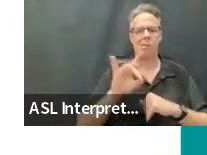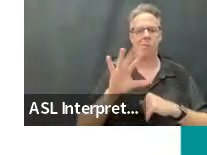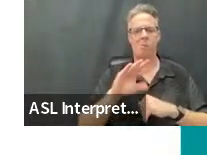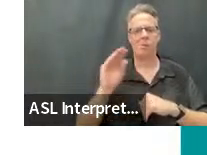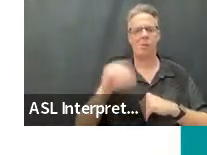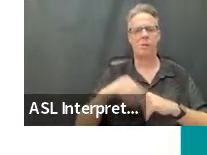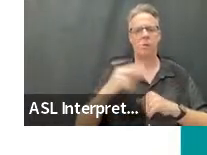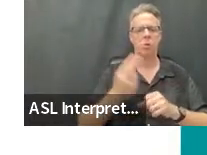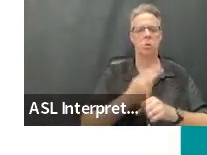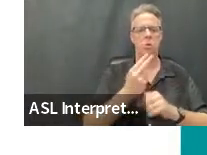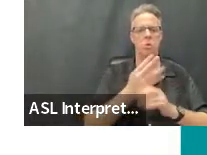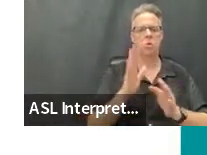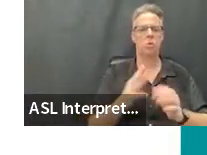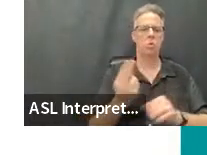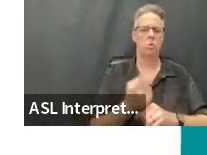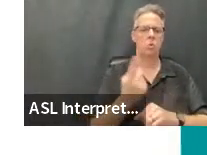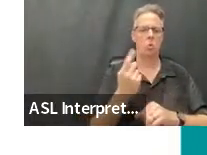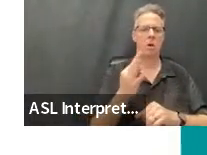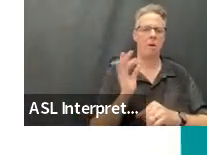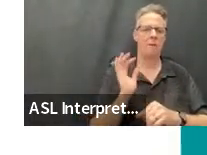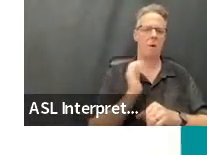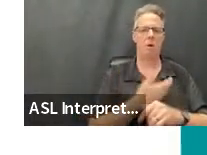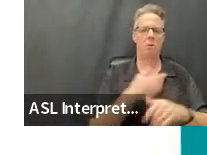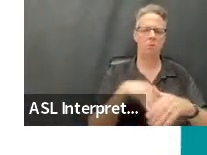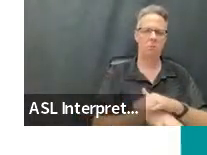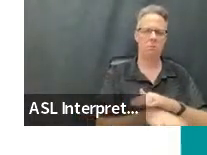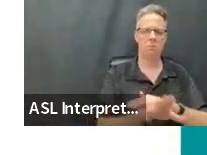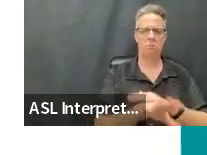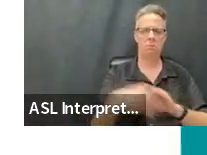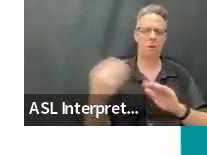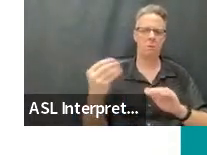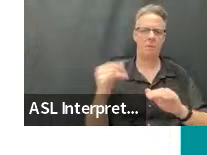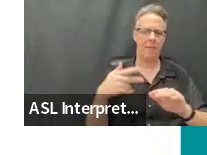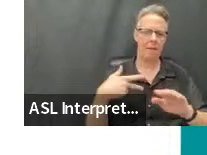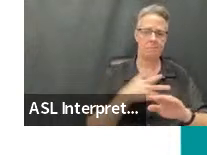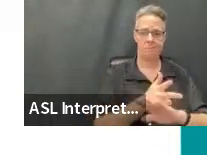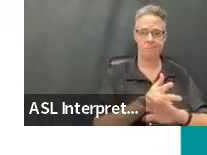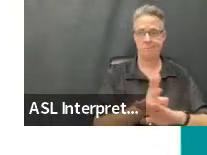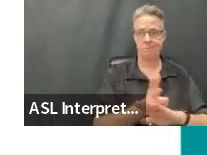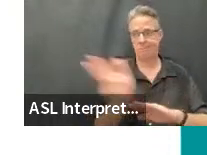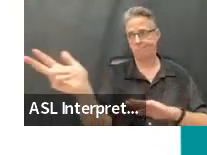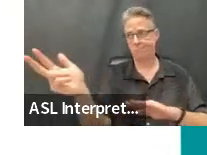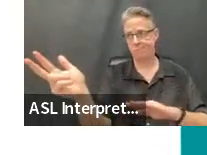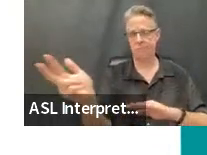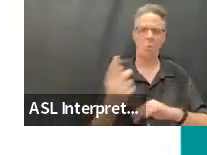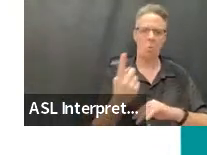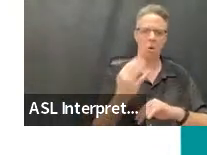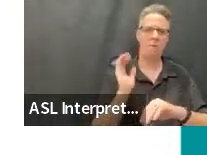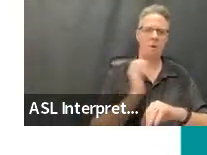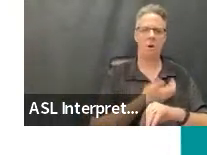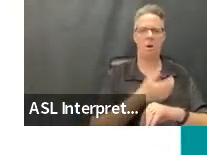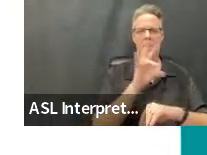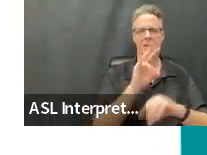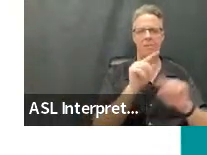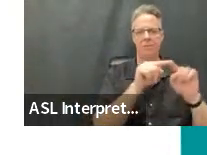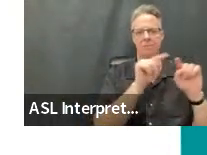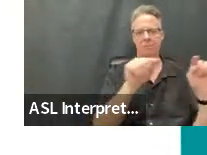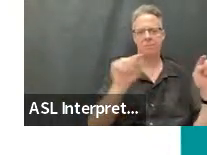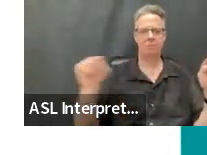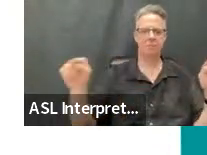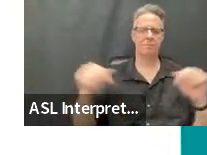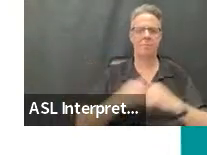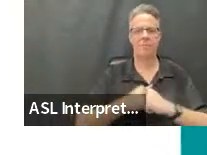of the users are using one of our interchanges in our program area. So they either get on and or off one of our 7 interchanges. Only